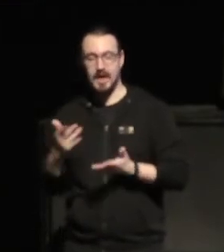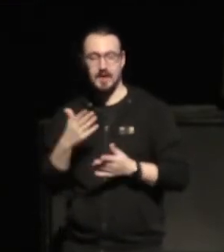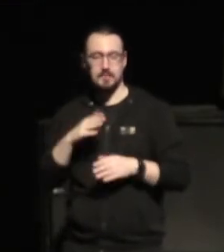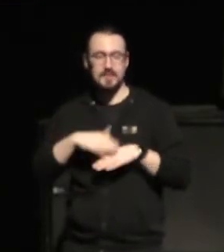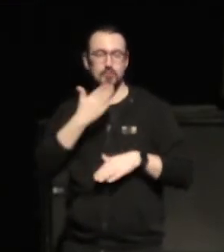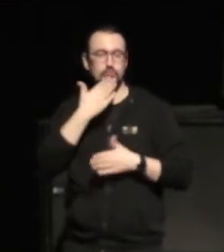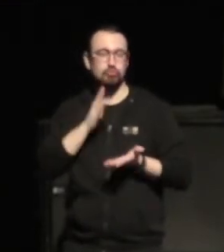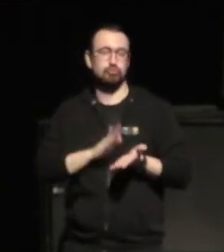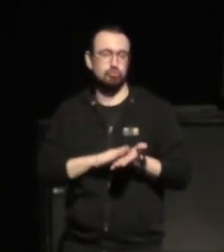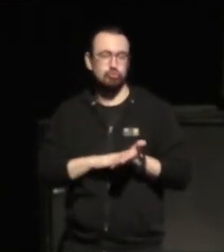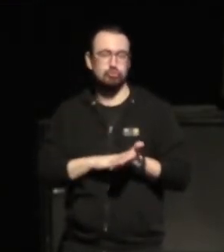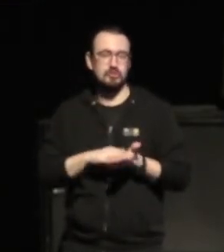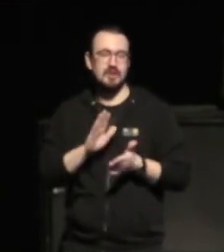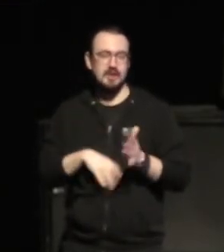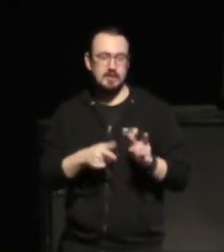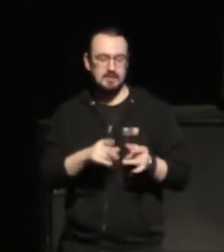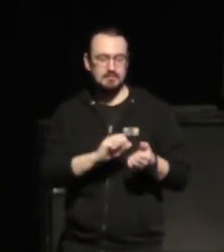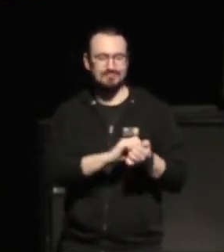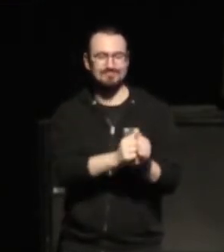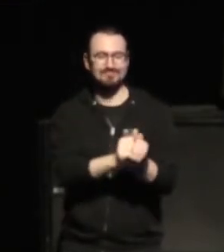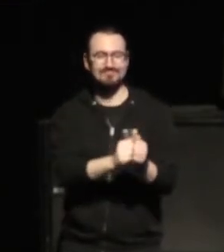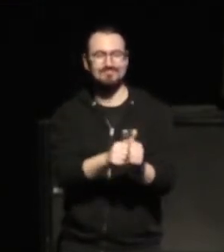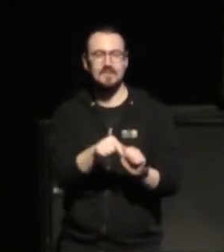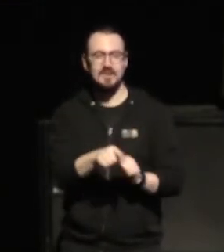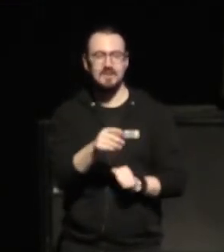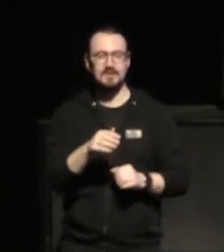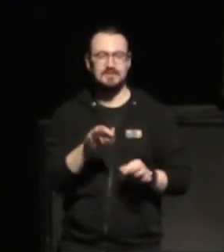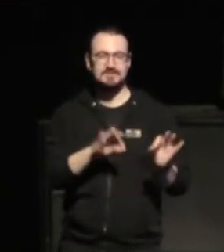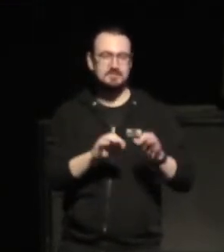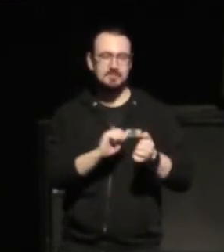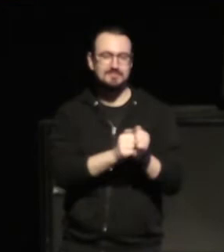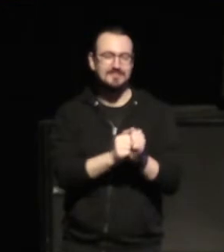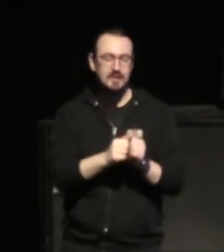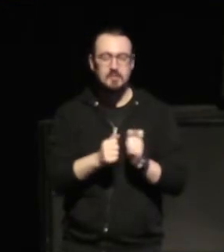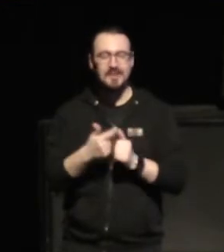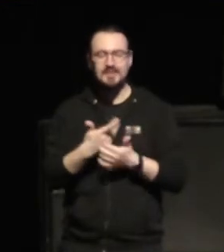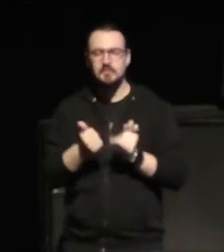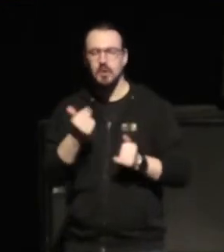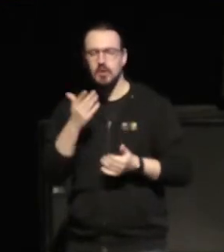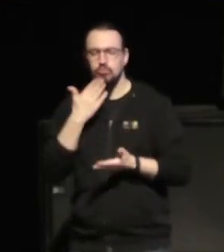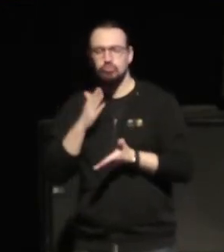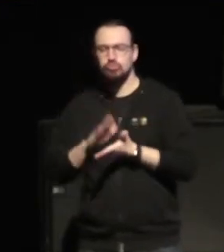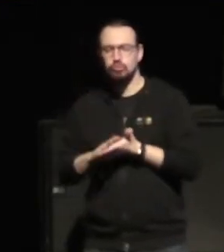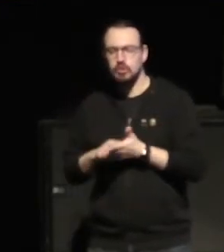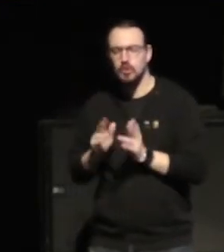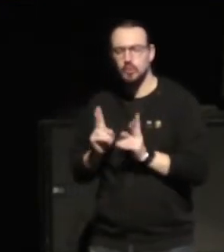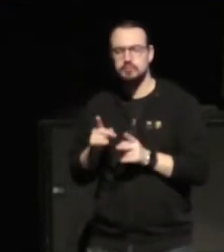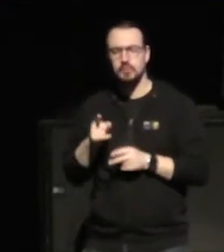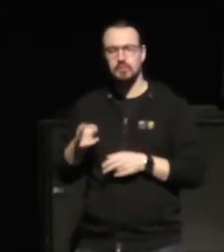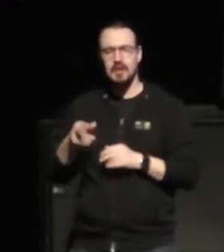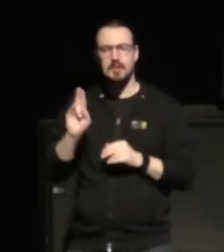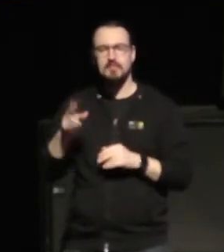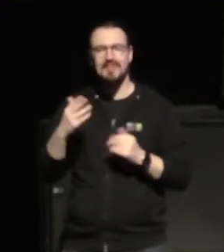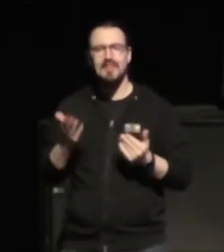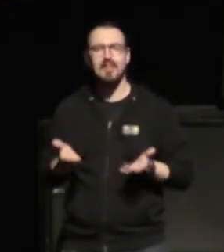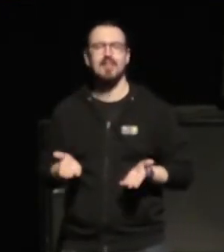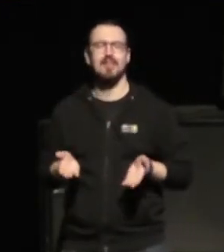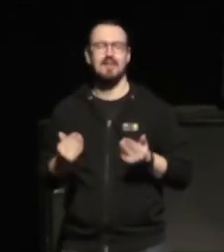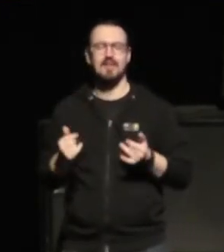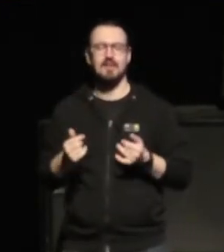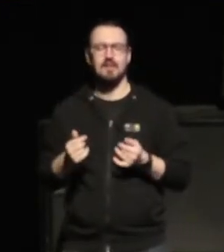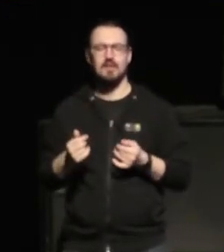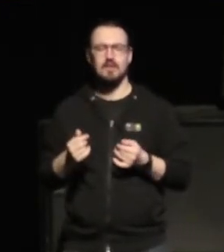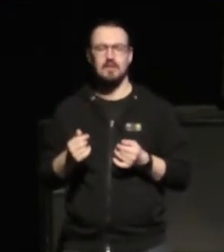healthier, okay? And not also because are healthier, but they are very easy to